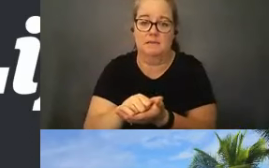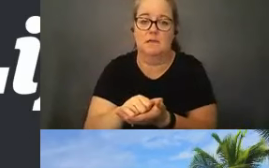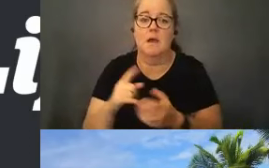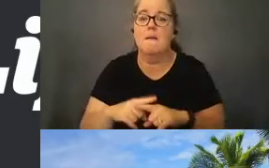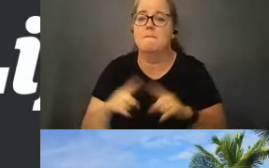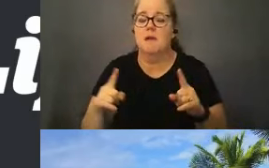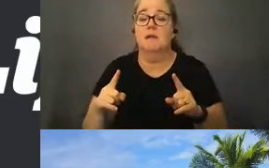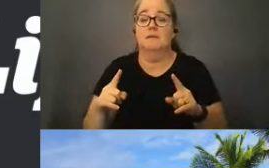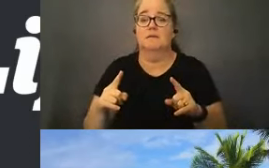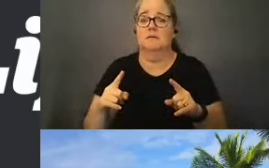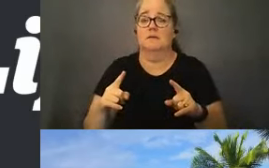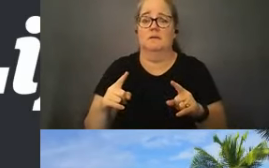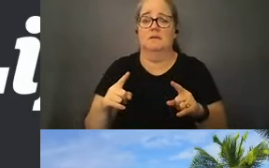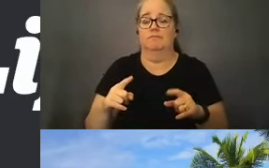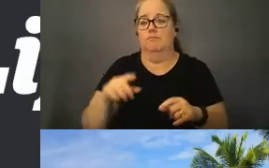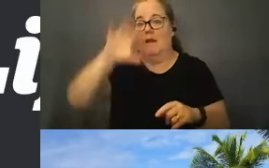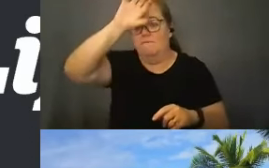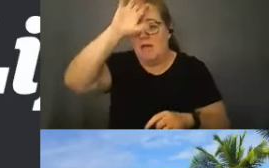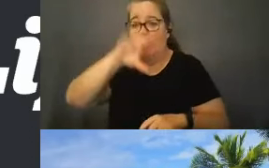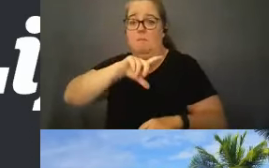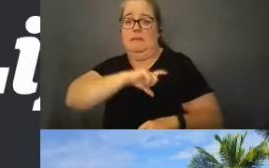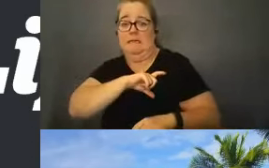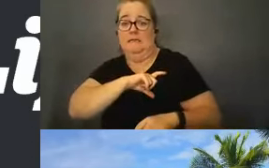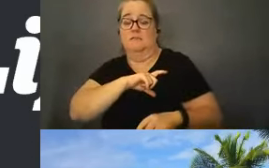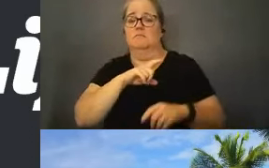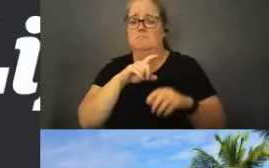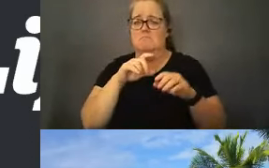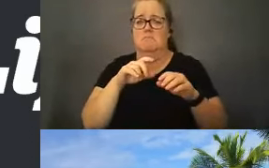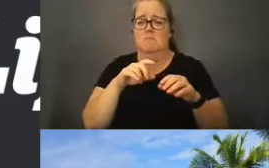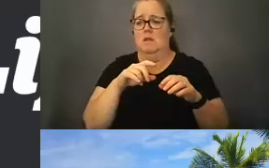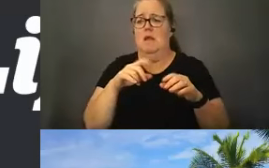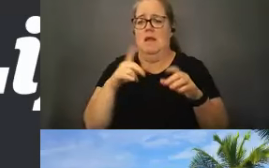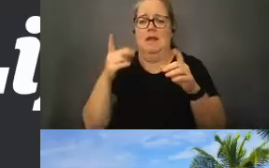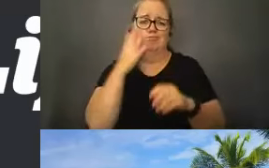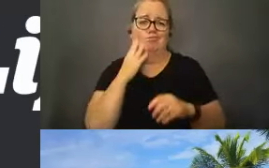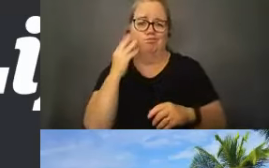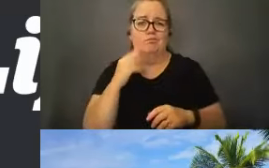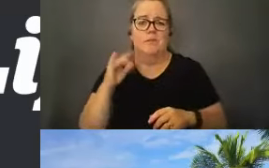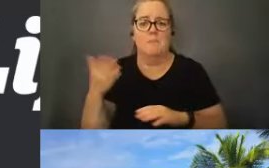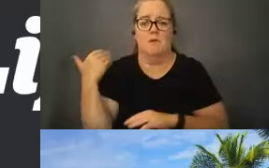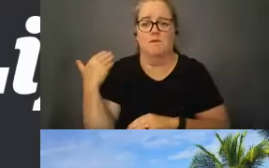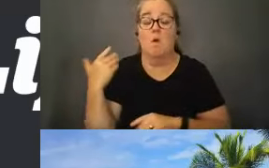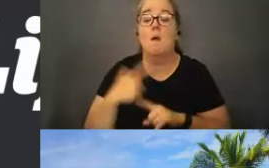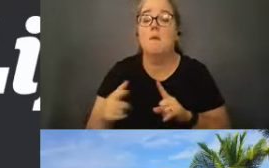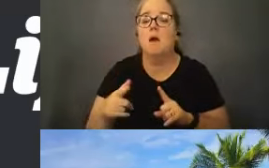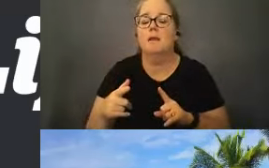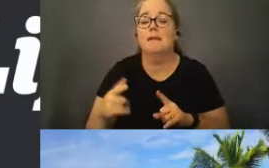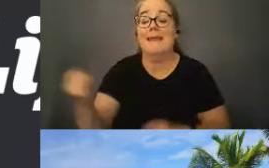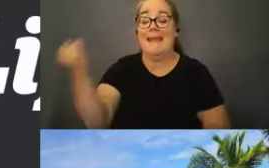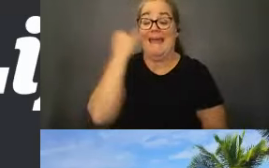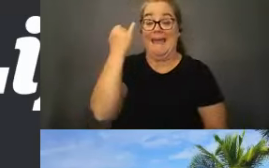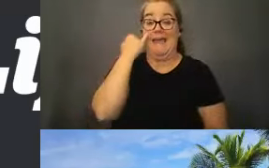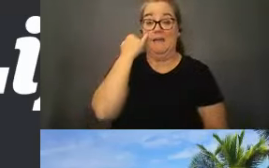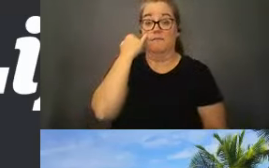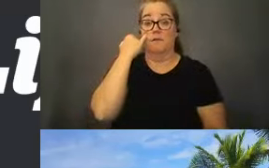first responders all the time too. They can break a rib on someone. But you have to imagine too, if you were in